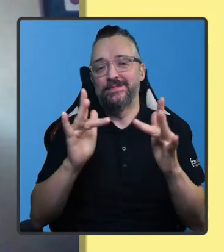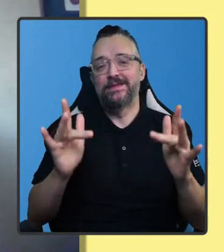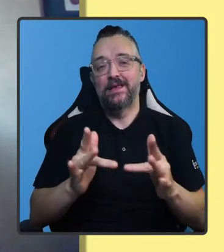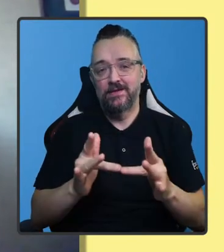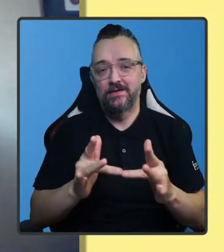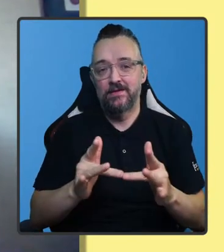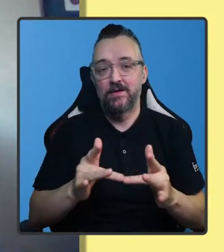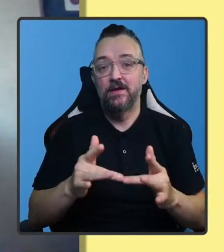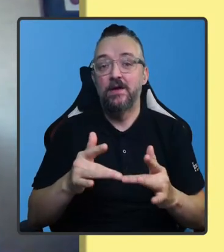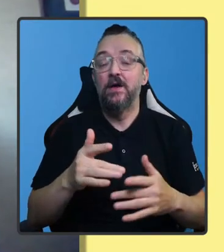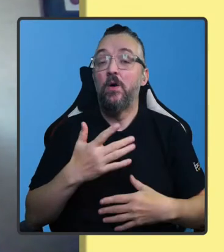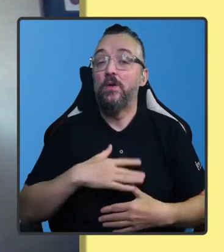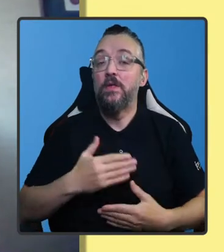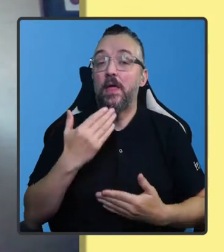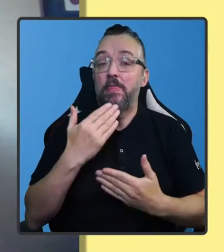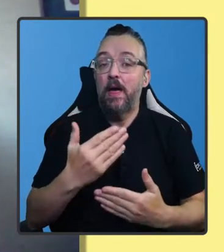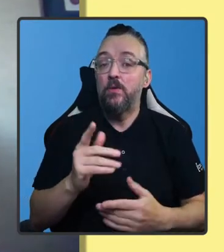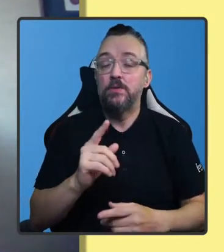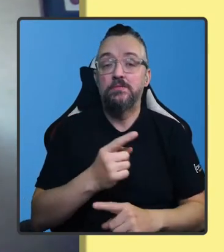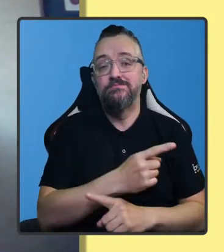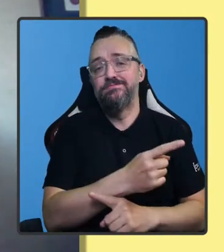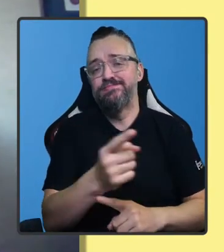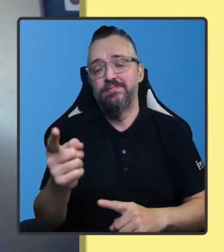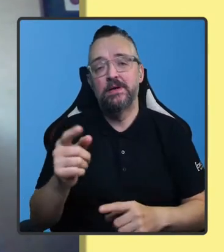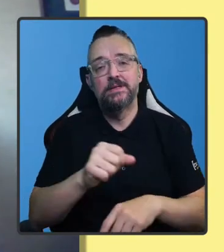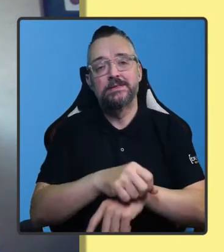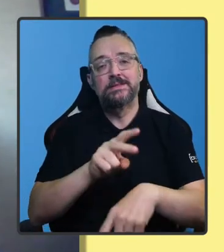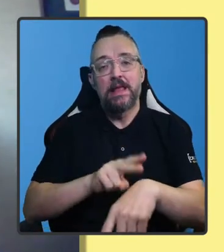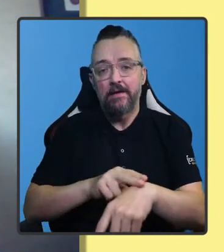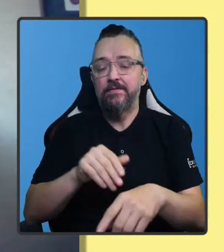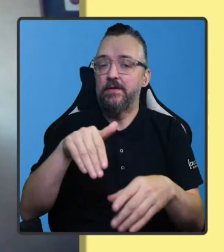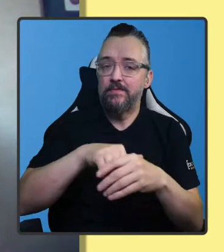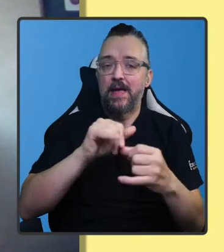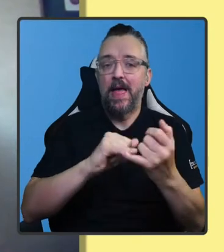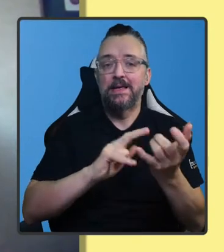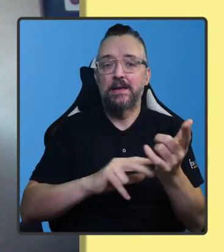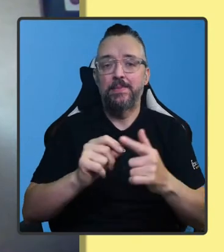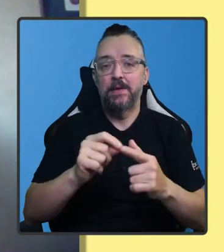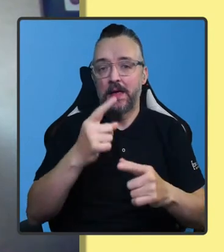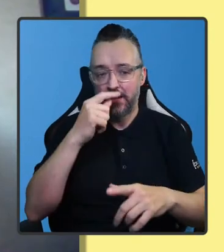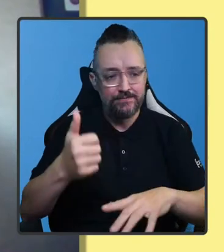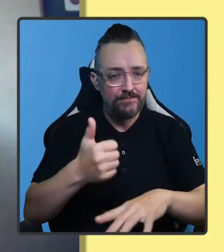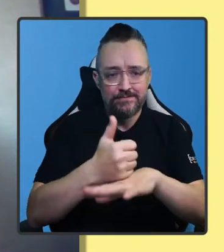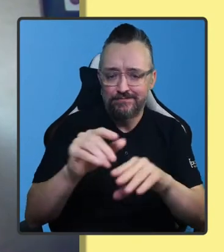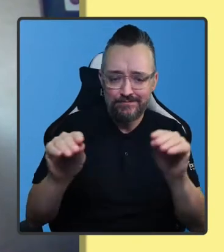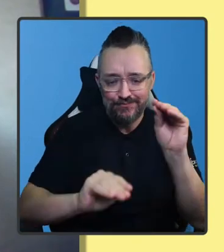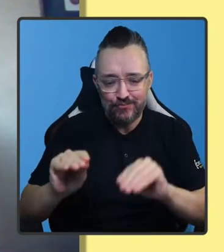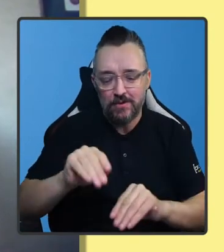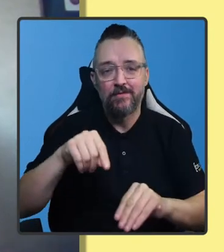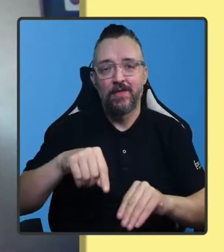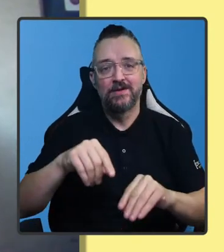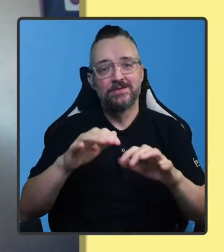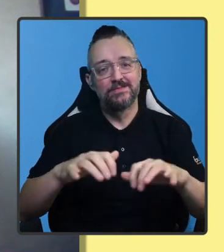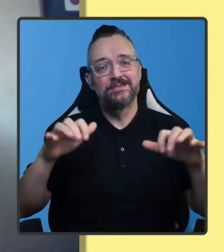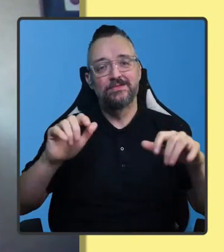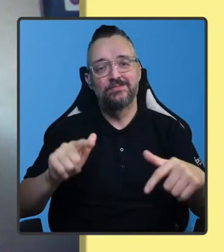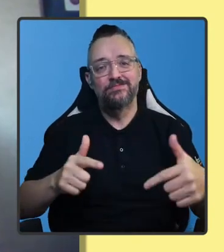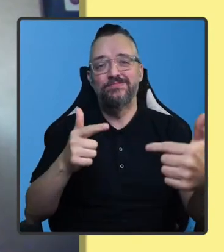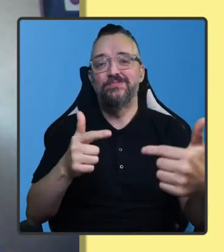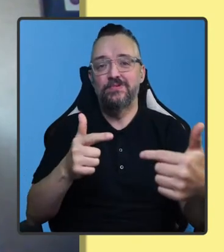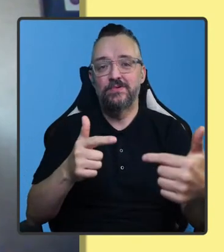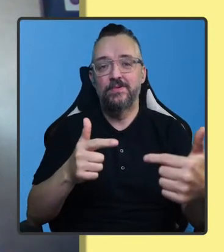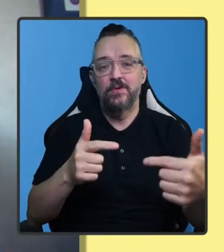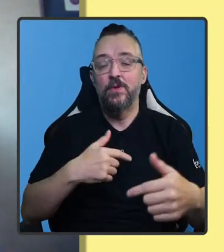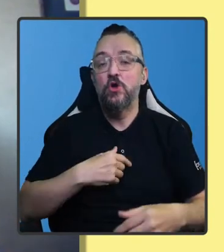also to thank all the staff across the party who have worked so hard to put this conference together. Once again, we're using the